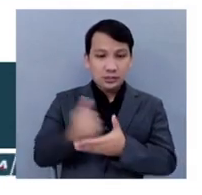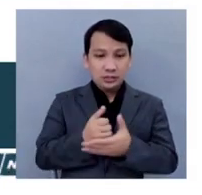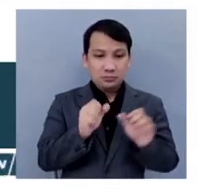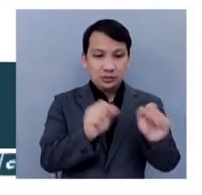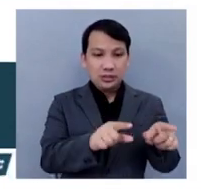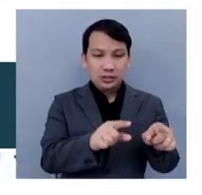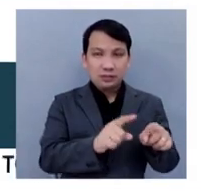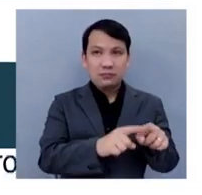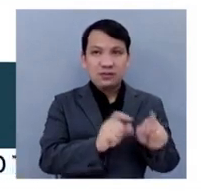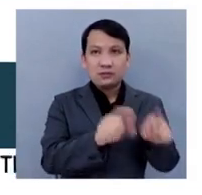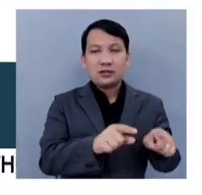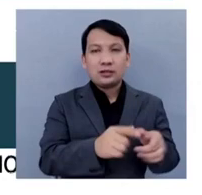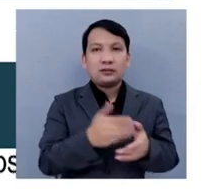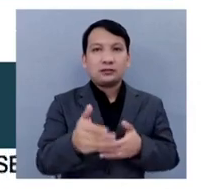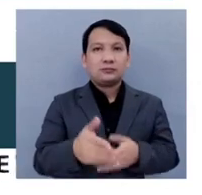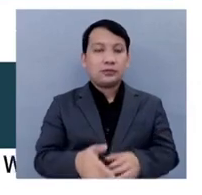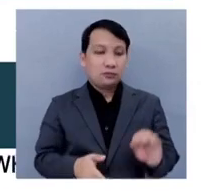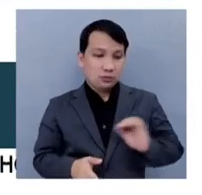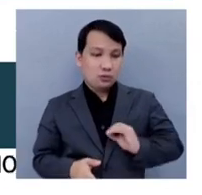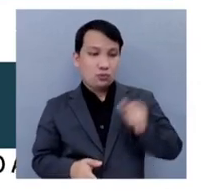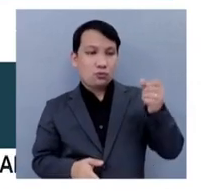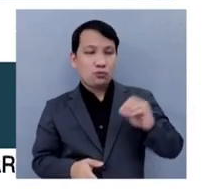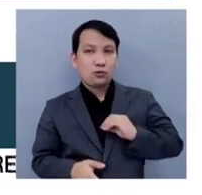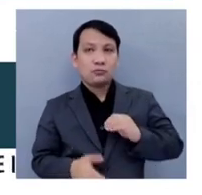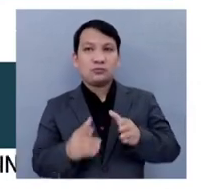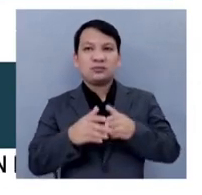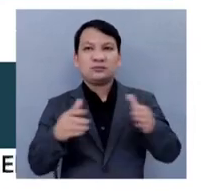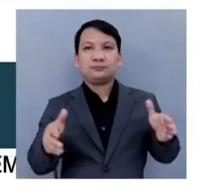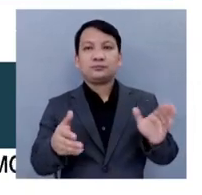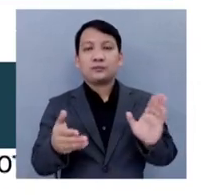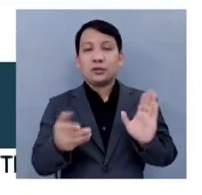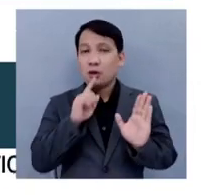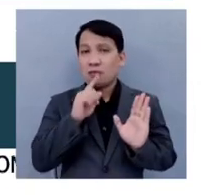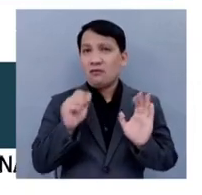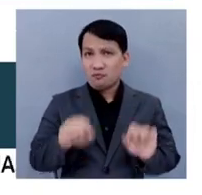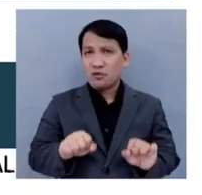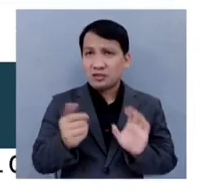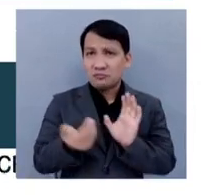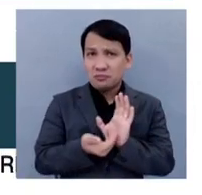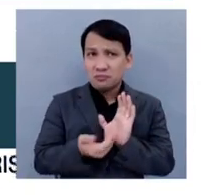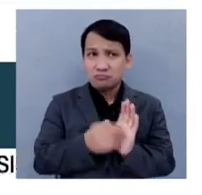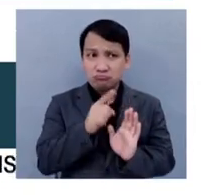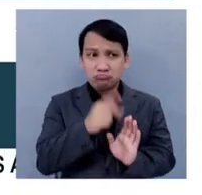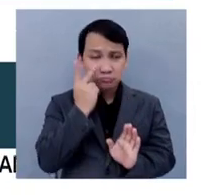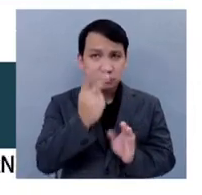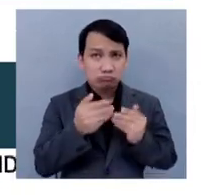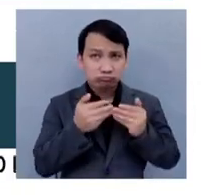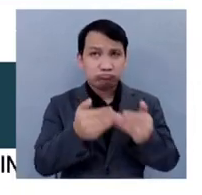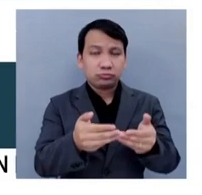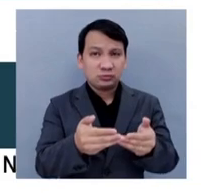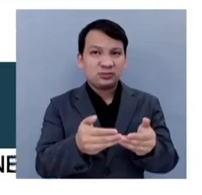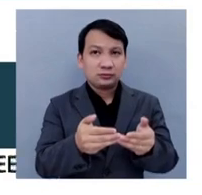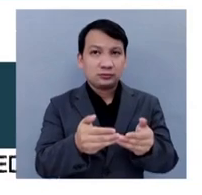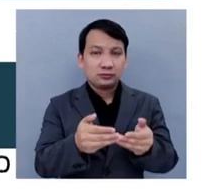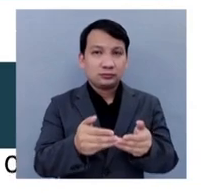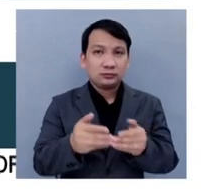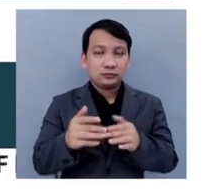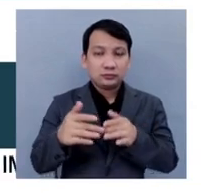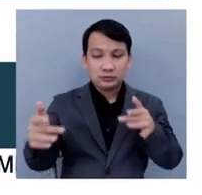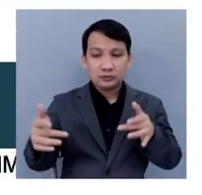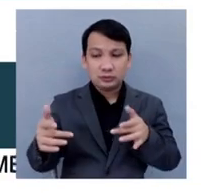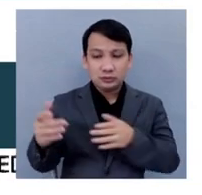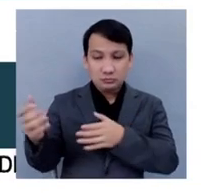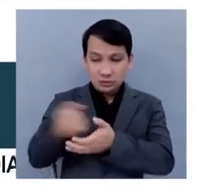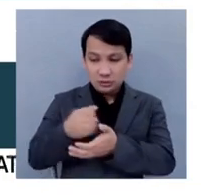The New York assets alone are very substantial. And the Marcos family has continued to intervene in the efforts of